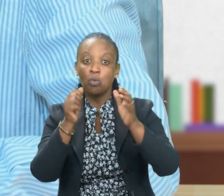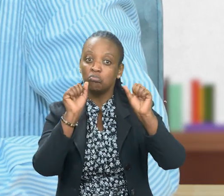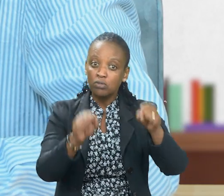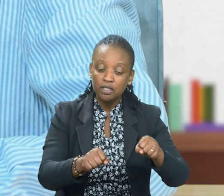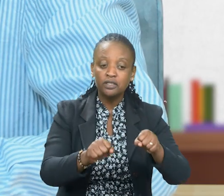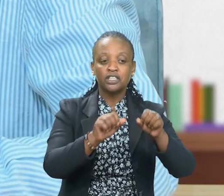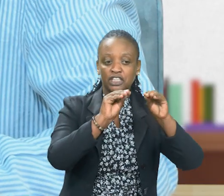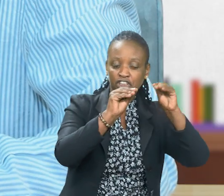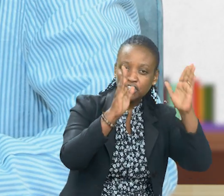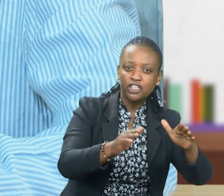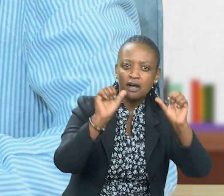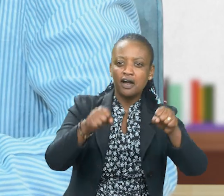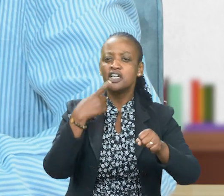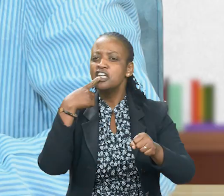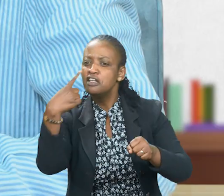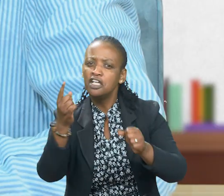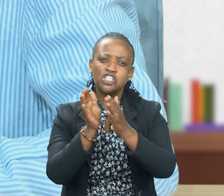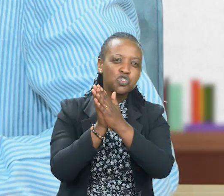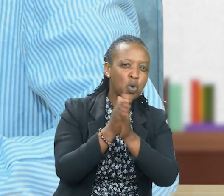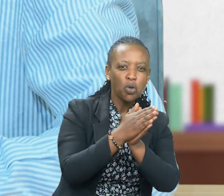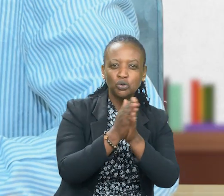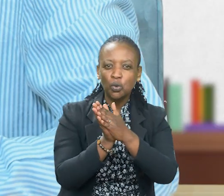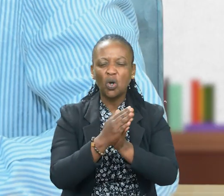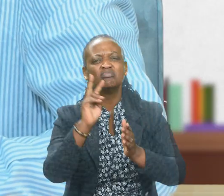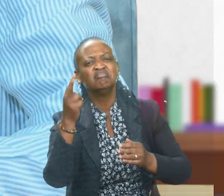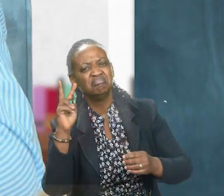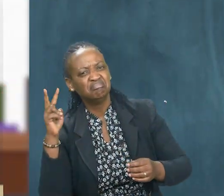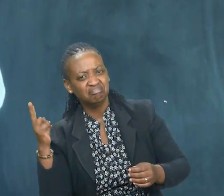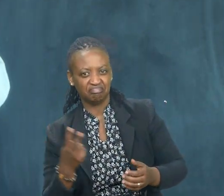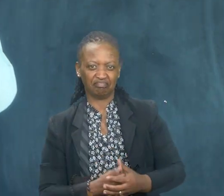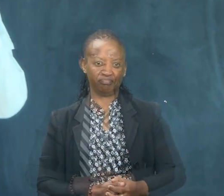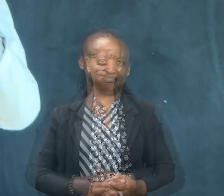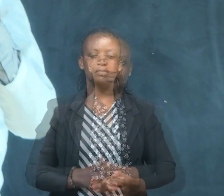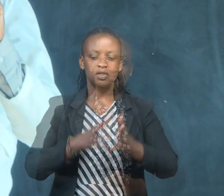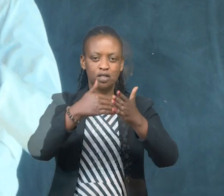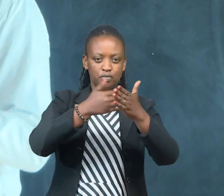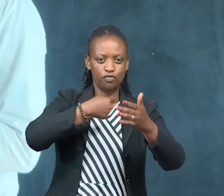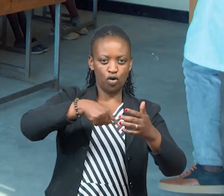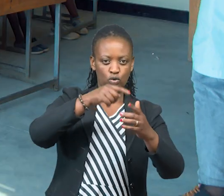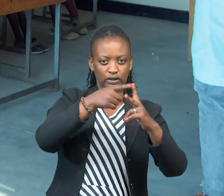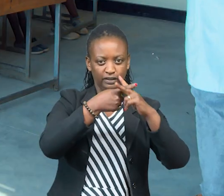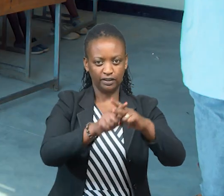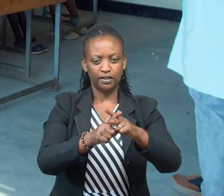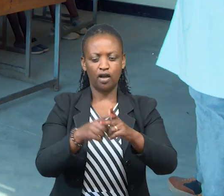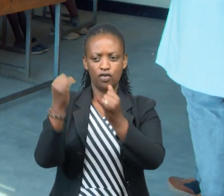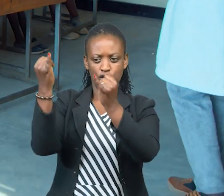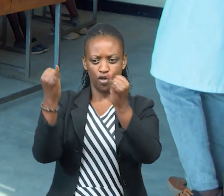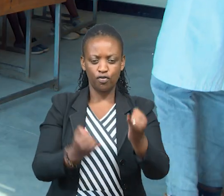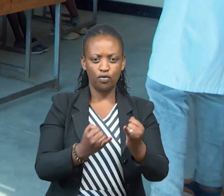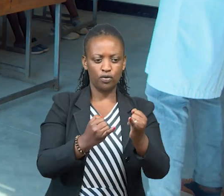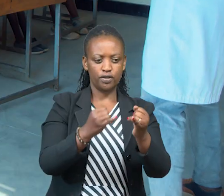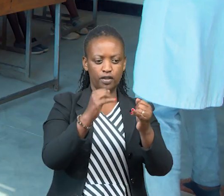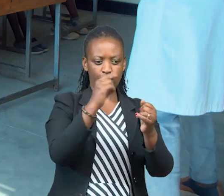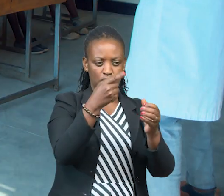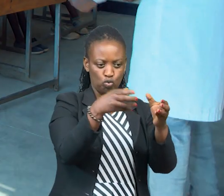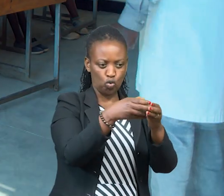video, a teacher can tell a story, and so on. Before we start, let me invite the first